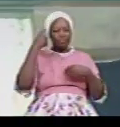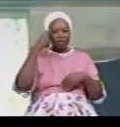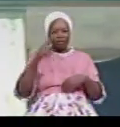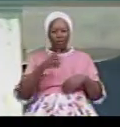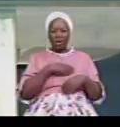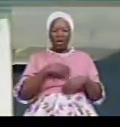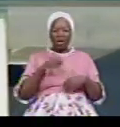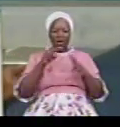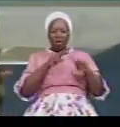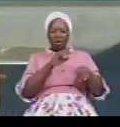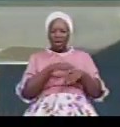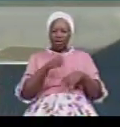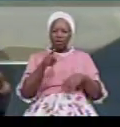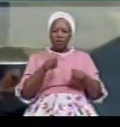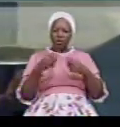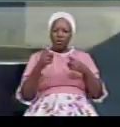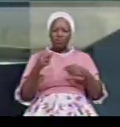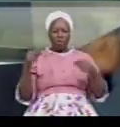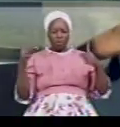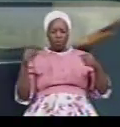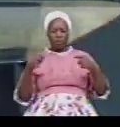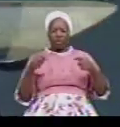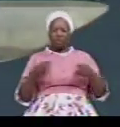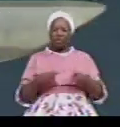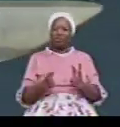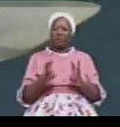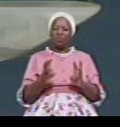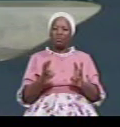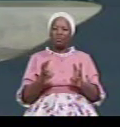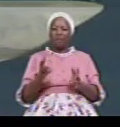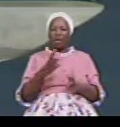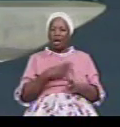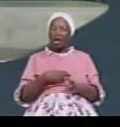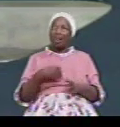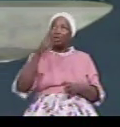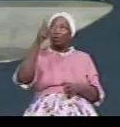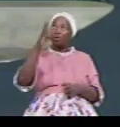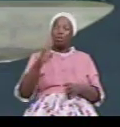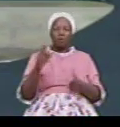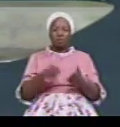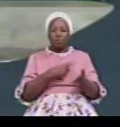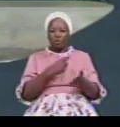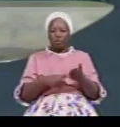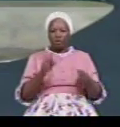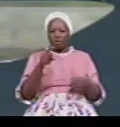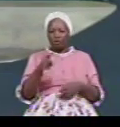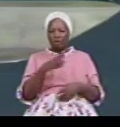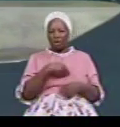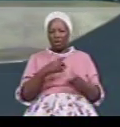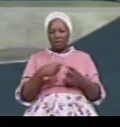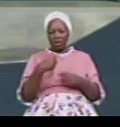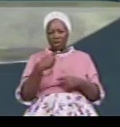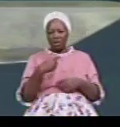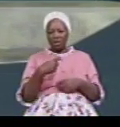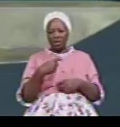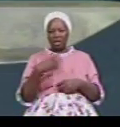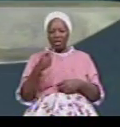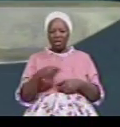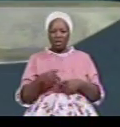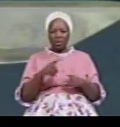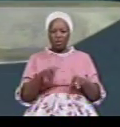the opposite direction, and he corrects you, and he says, the way